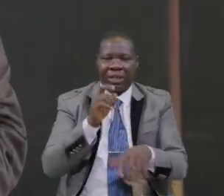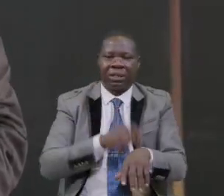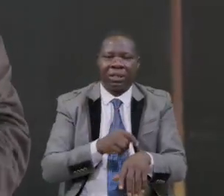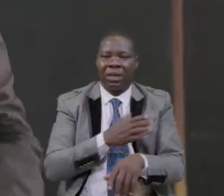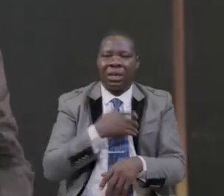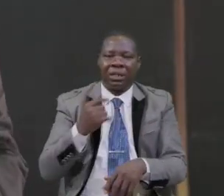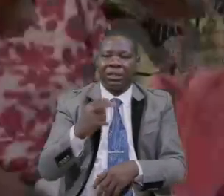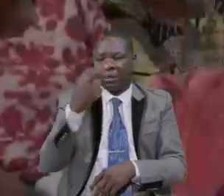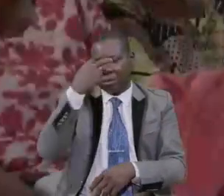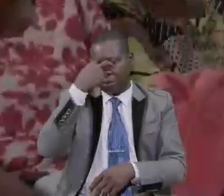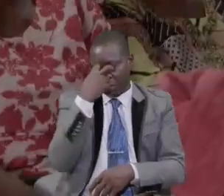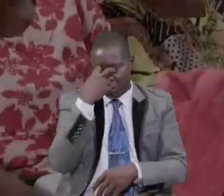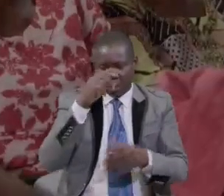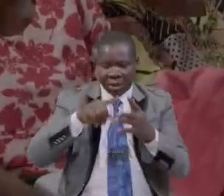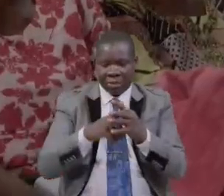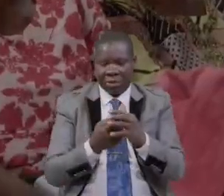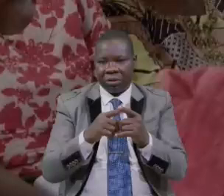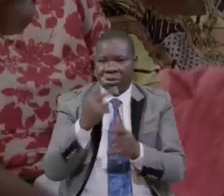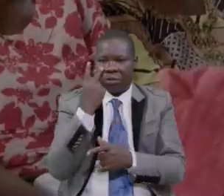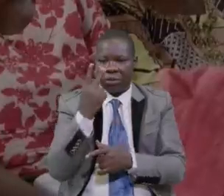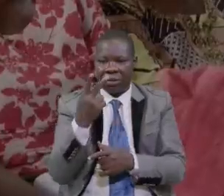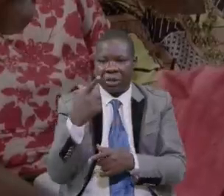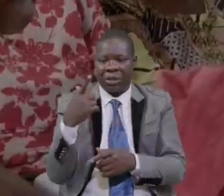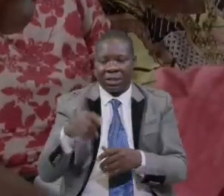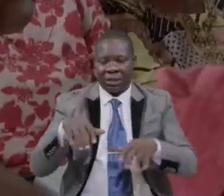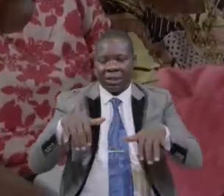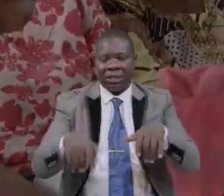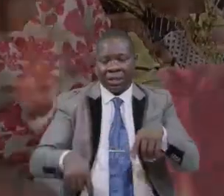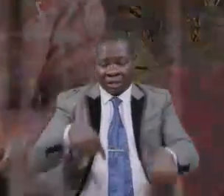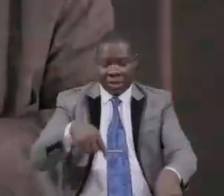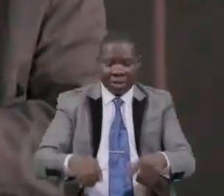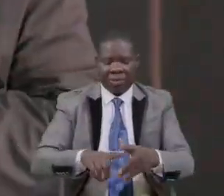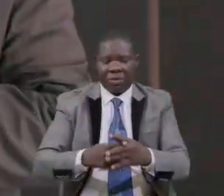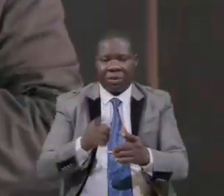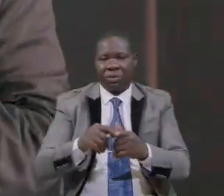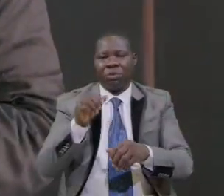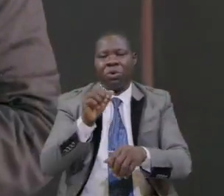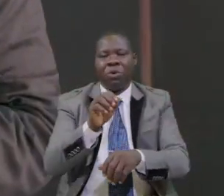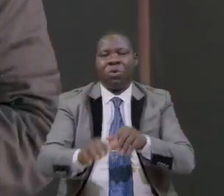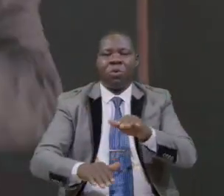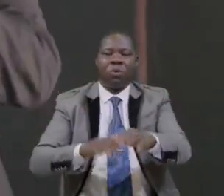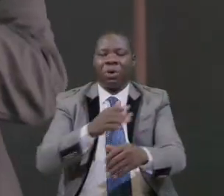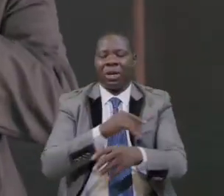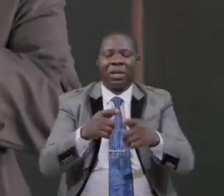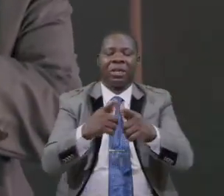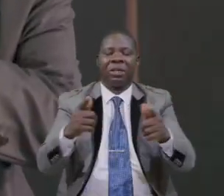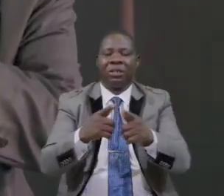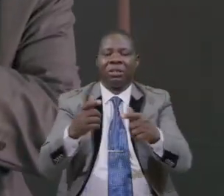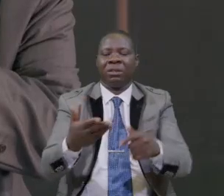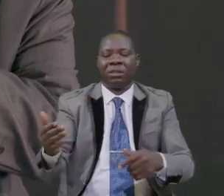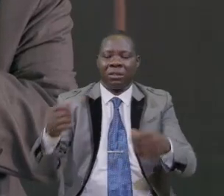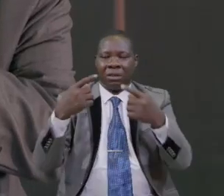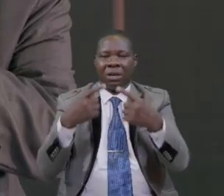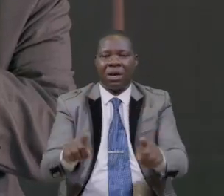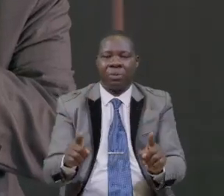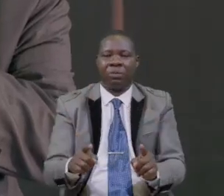see. And the lame began to walk. And great, great things happened. The same